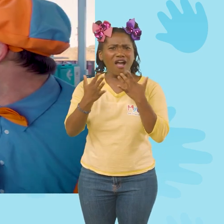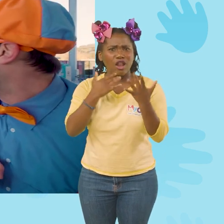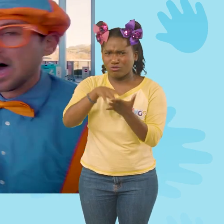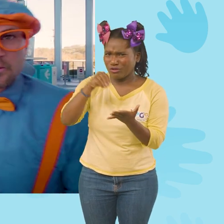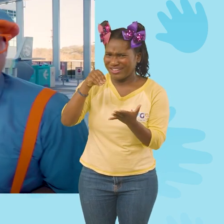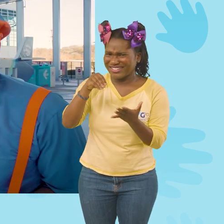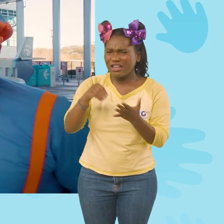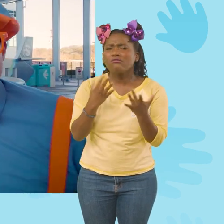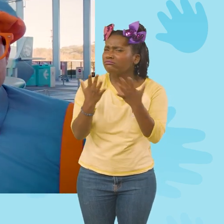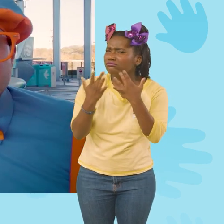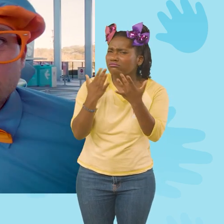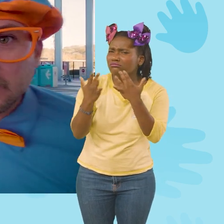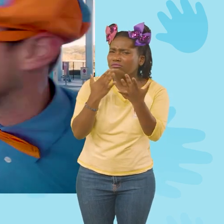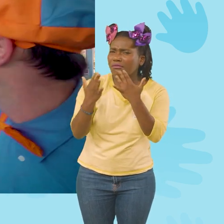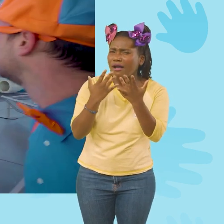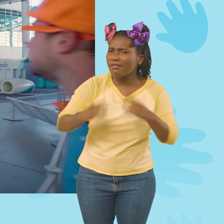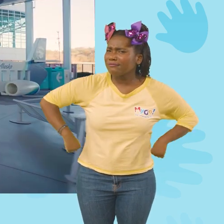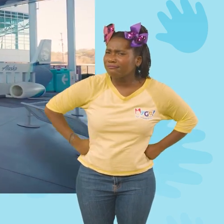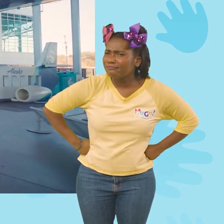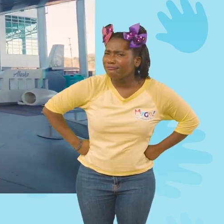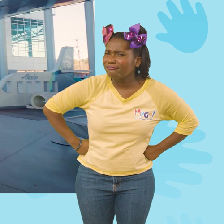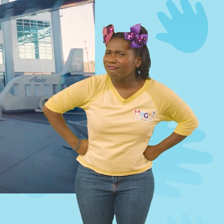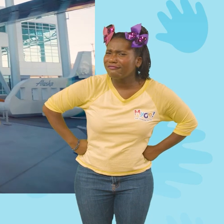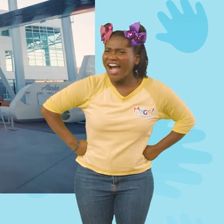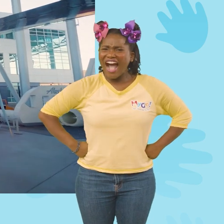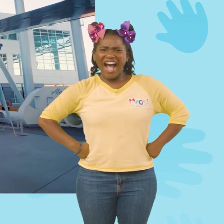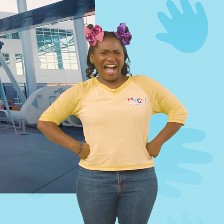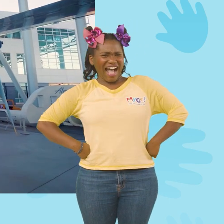it. What color is this airplane?